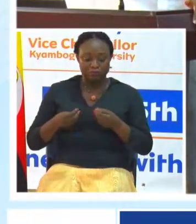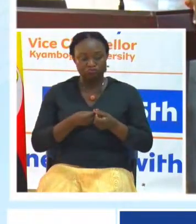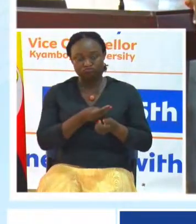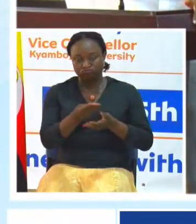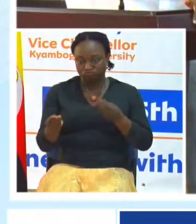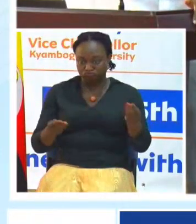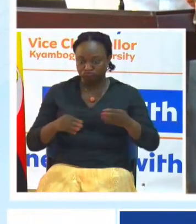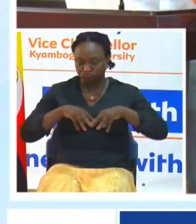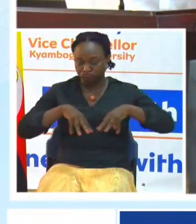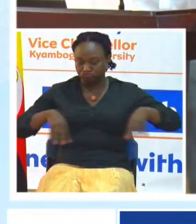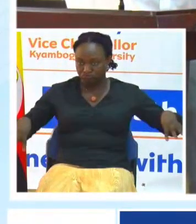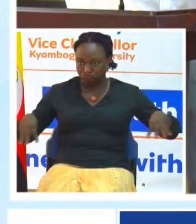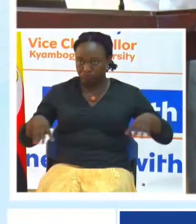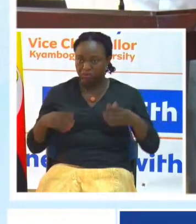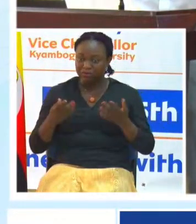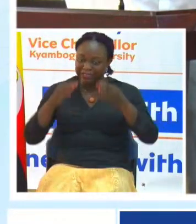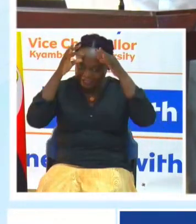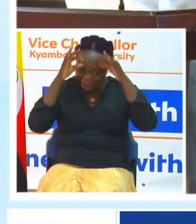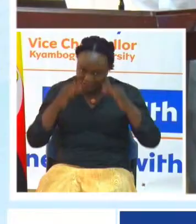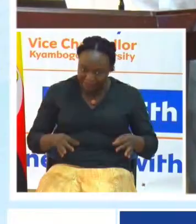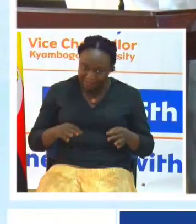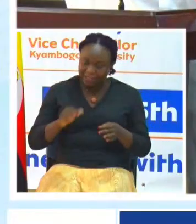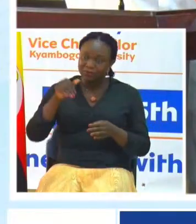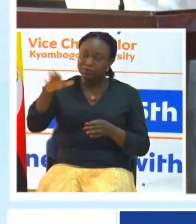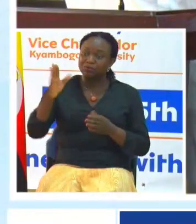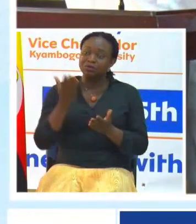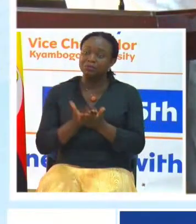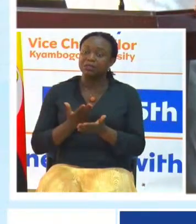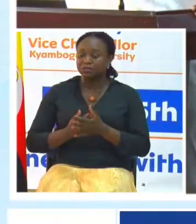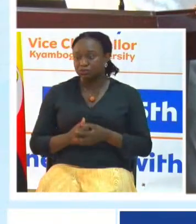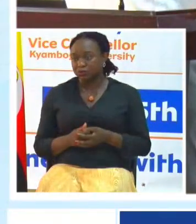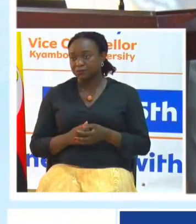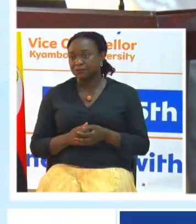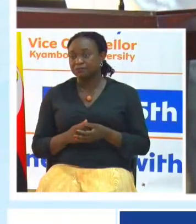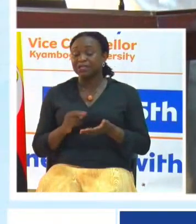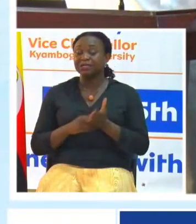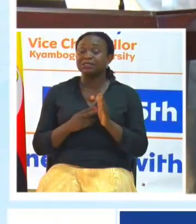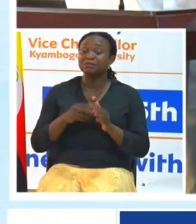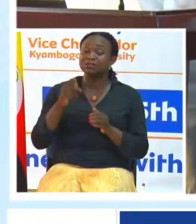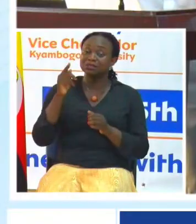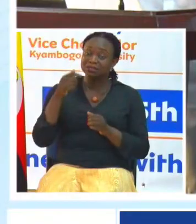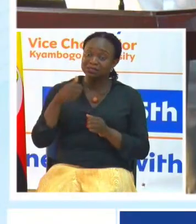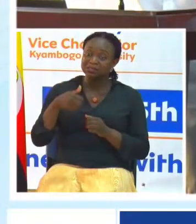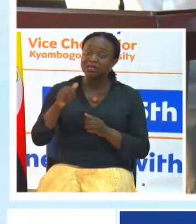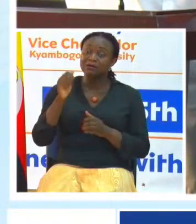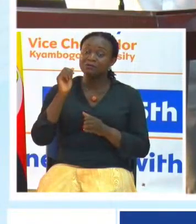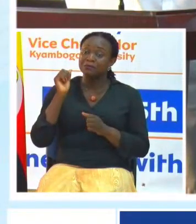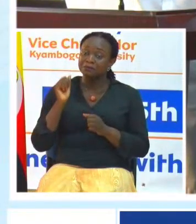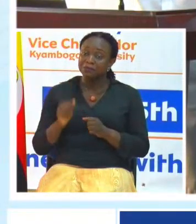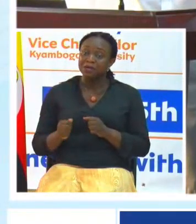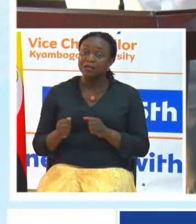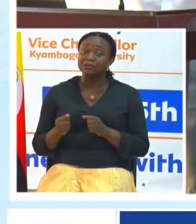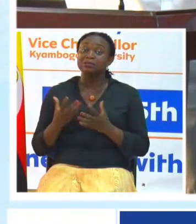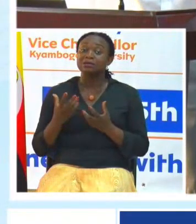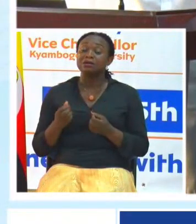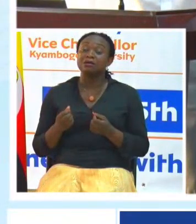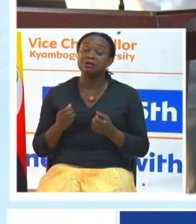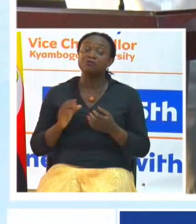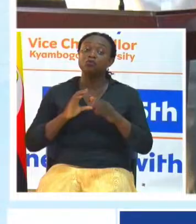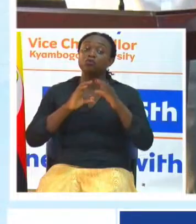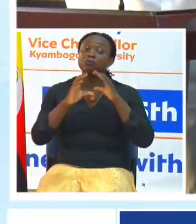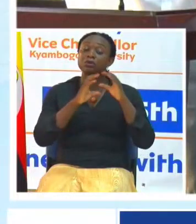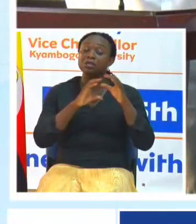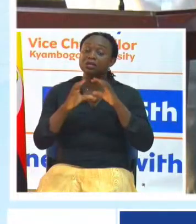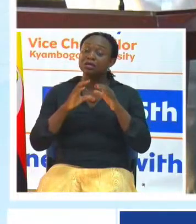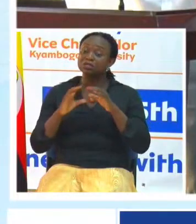your application. What does that mean? That means that you really need to establish a line of communication and a sense